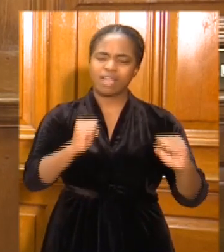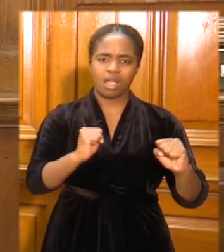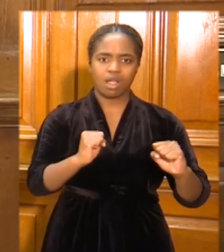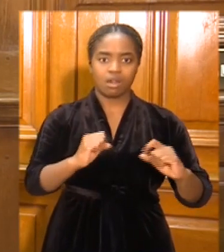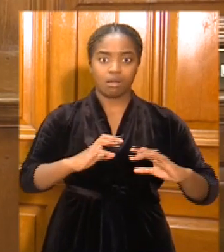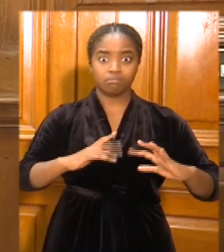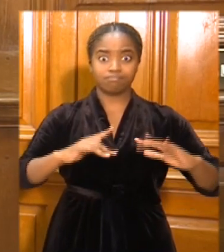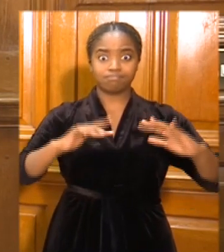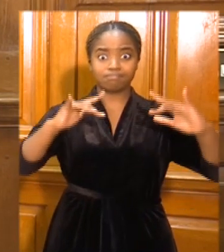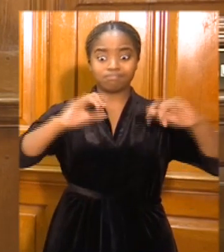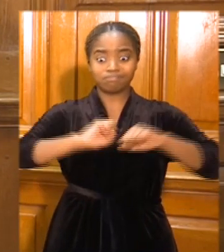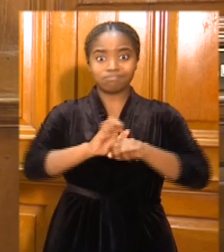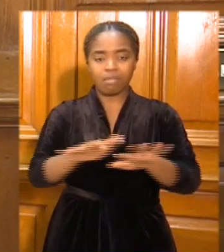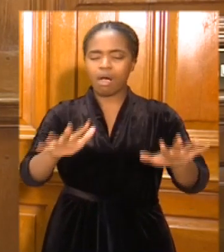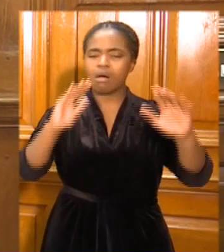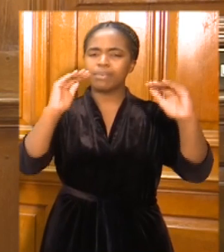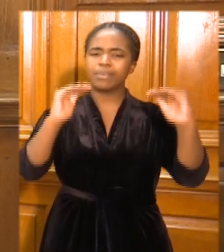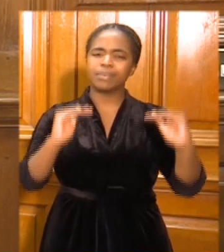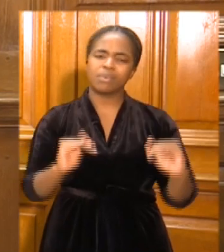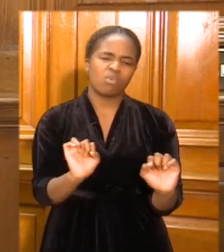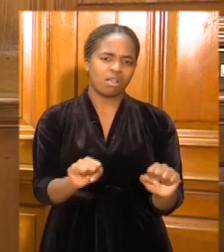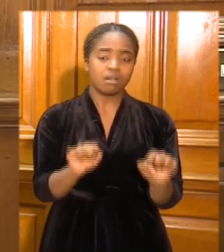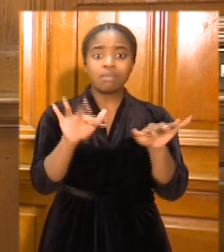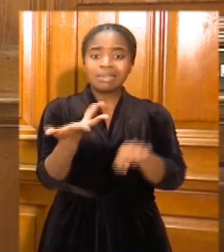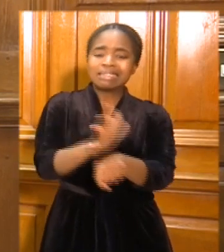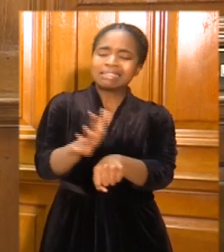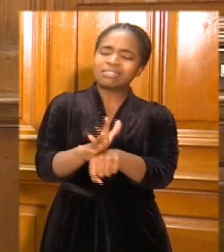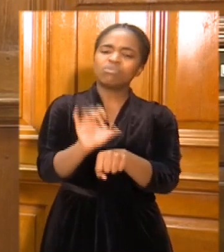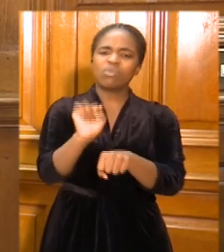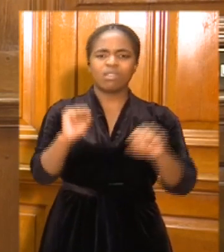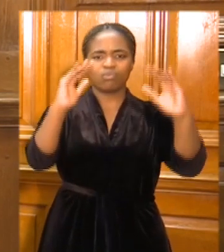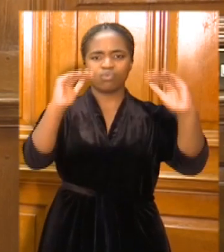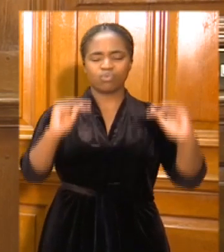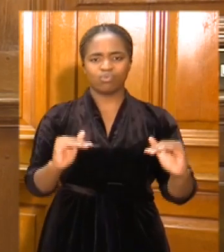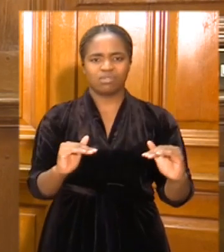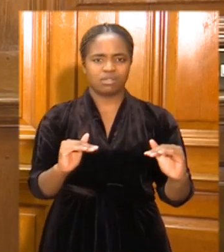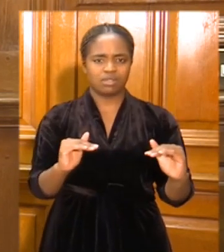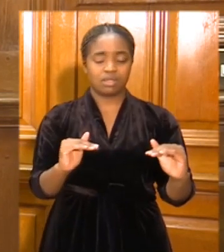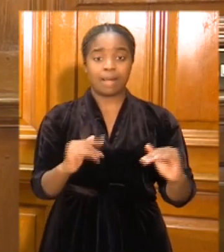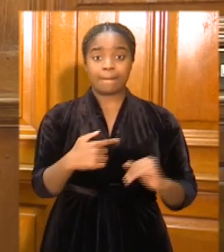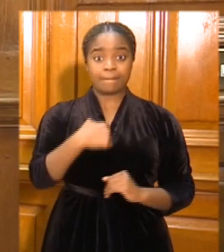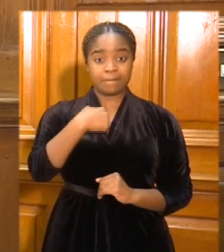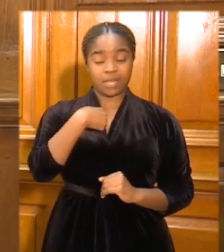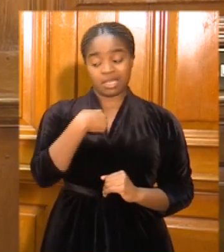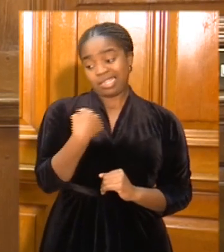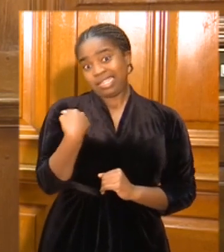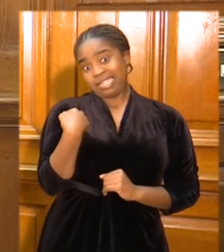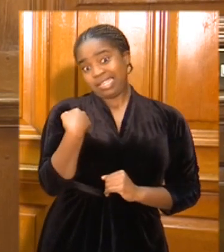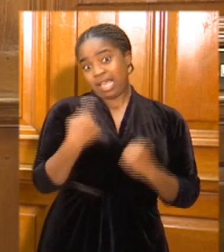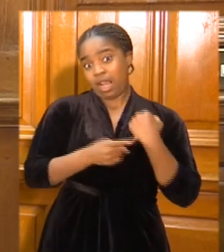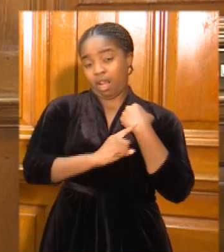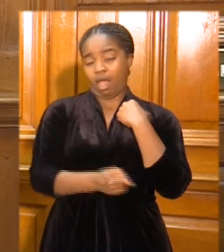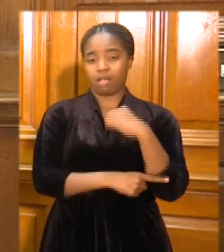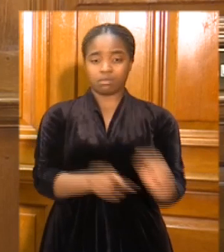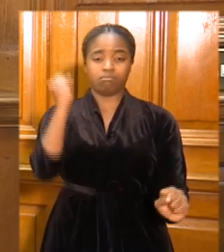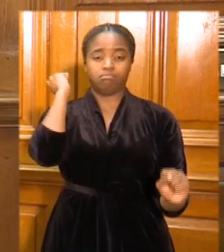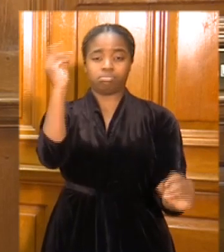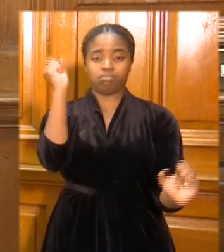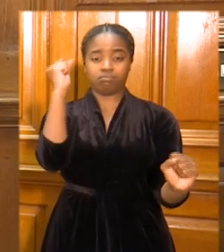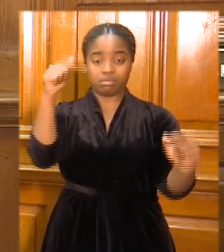of infections and the number of deaths. When I last addressed the nation, I said that we